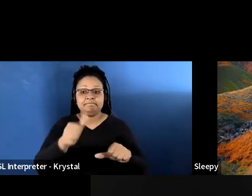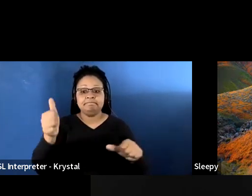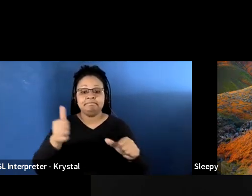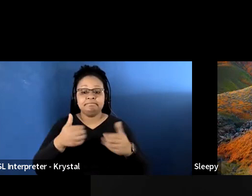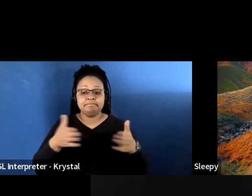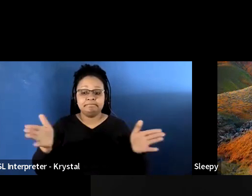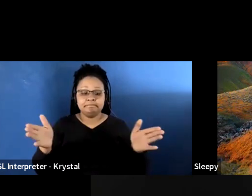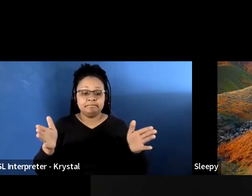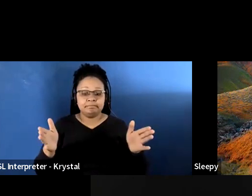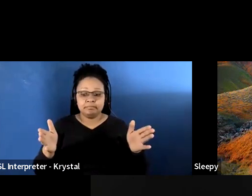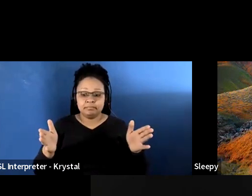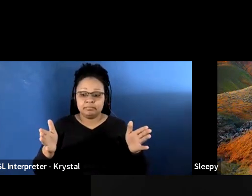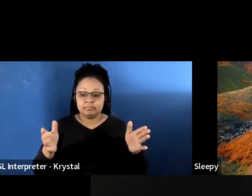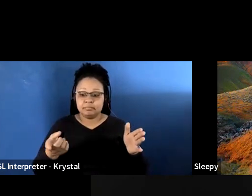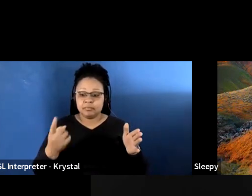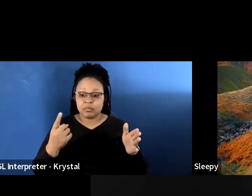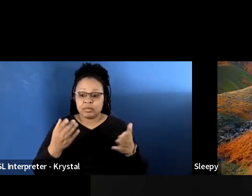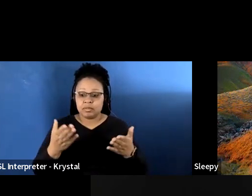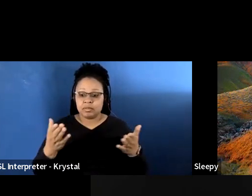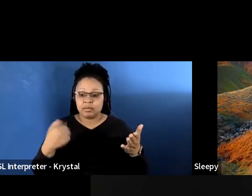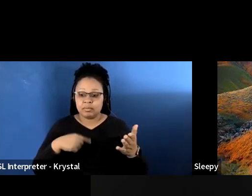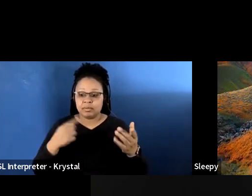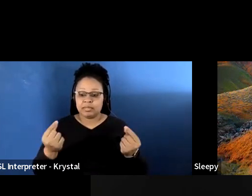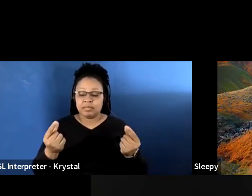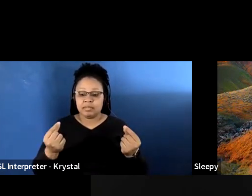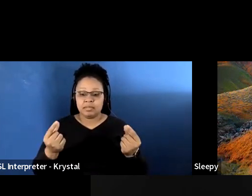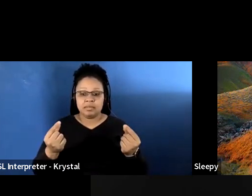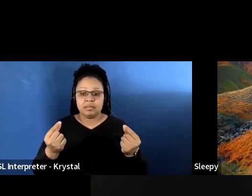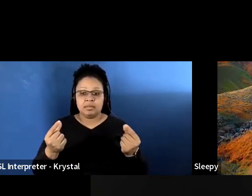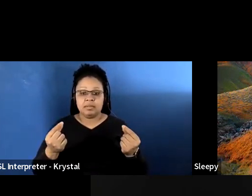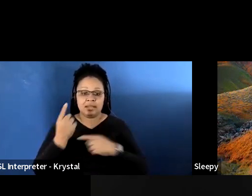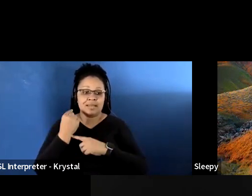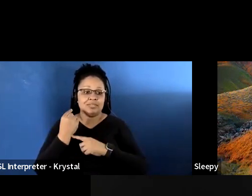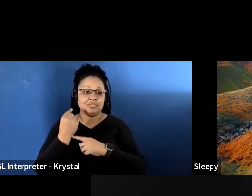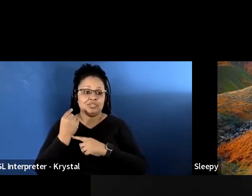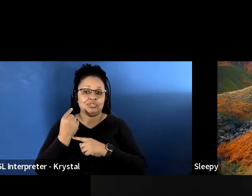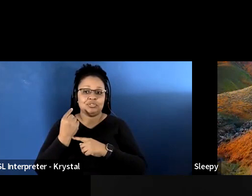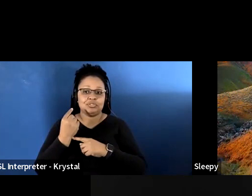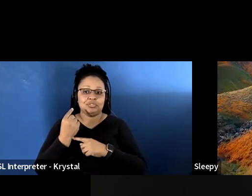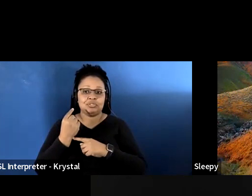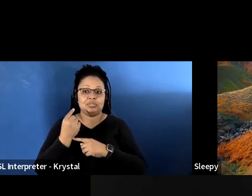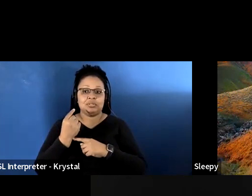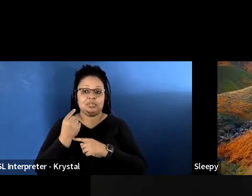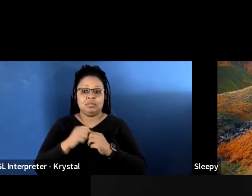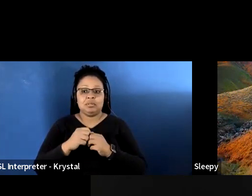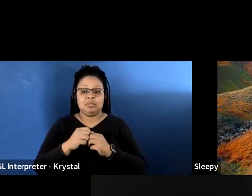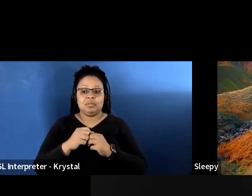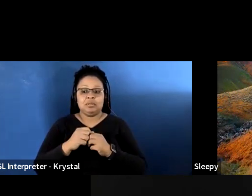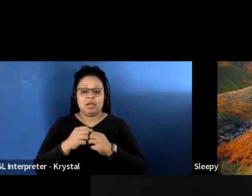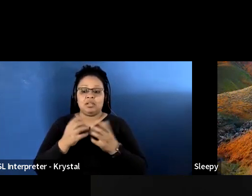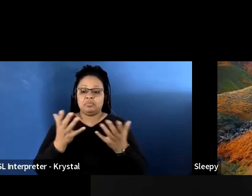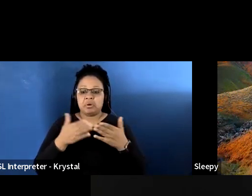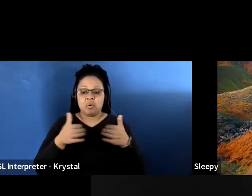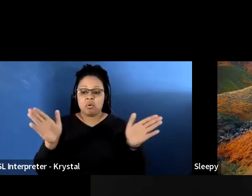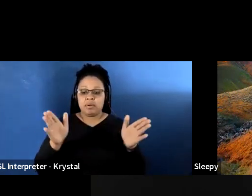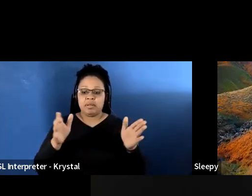So one of the things we did last year was open it up for you guys to say what you're struggling with. And we had some interesting topics,